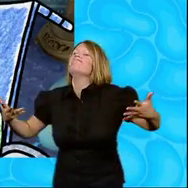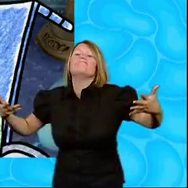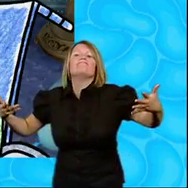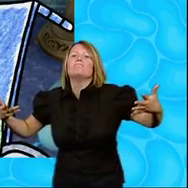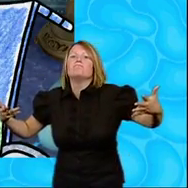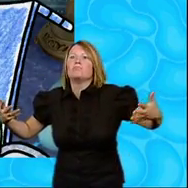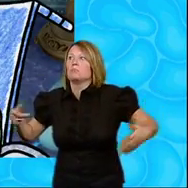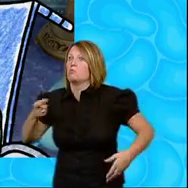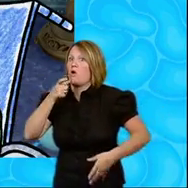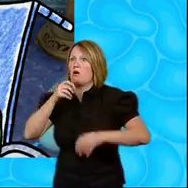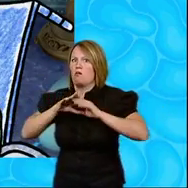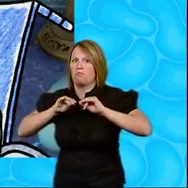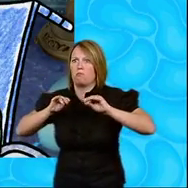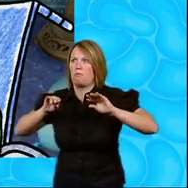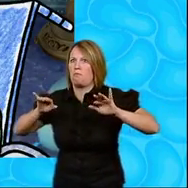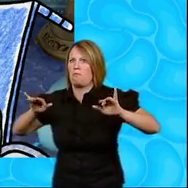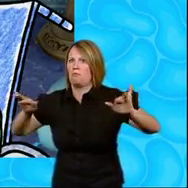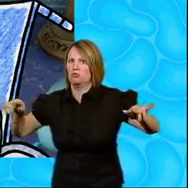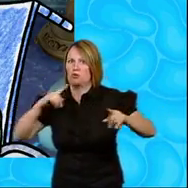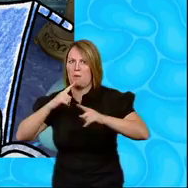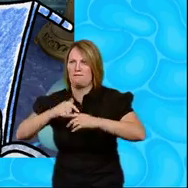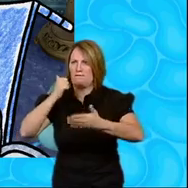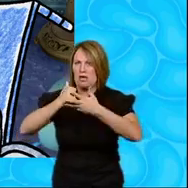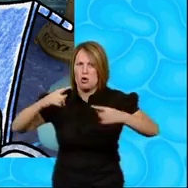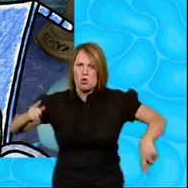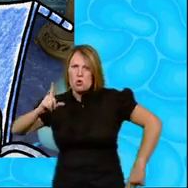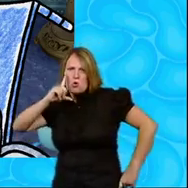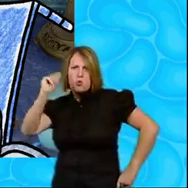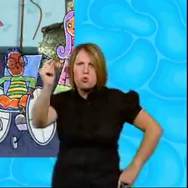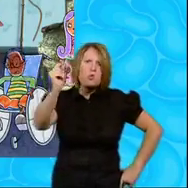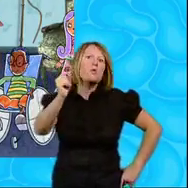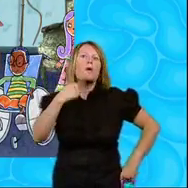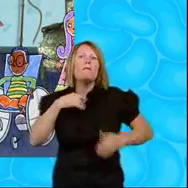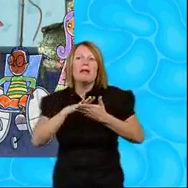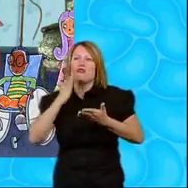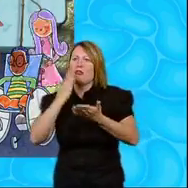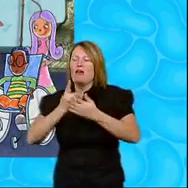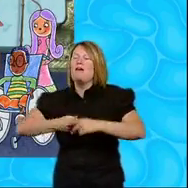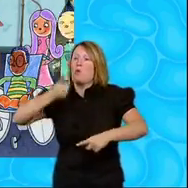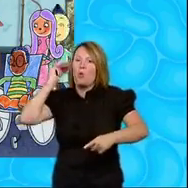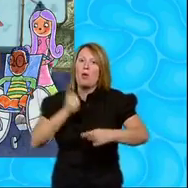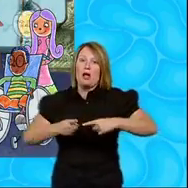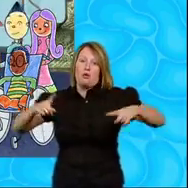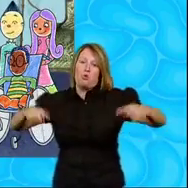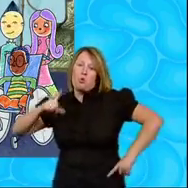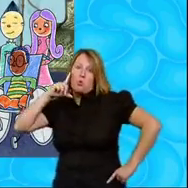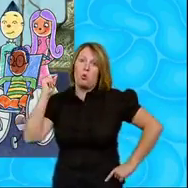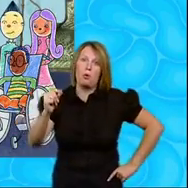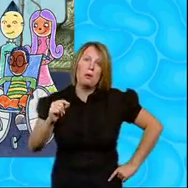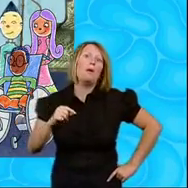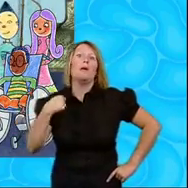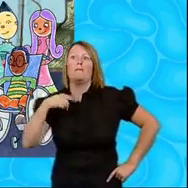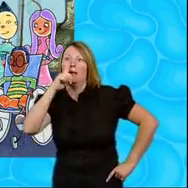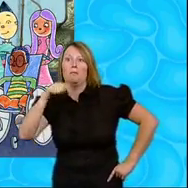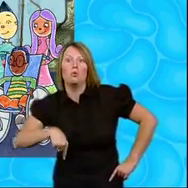about this amazing superhero. And I mean really quickly. Hello, I'm Pinky Dinky Doo, ace reporter